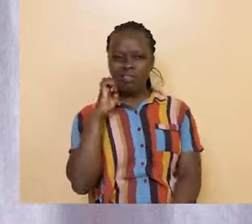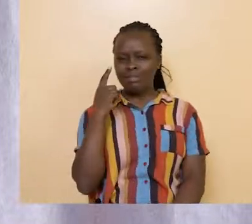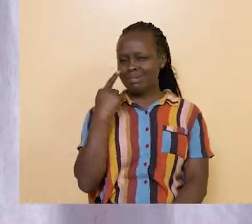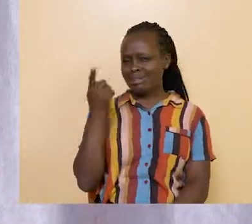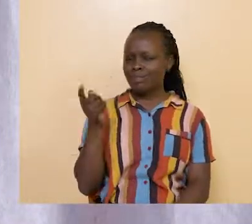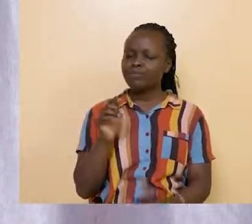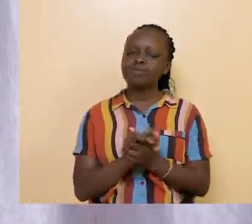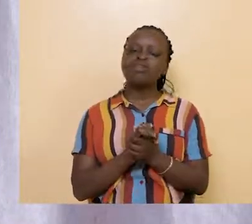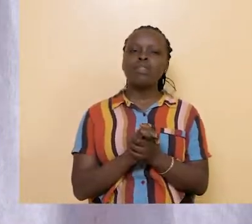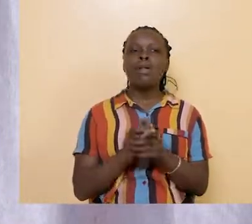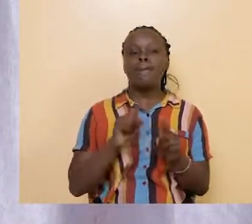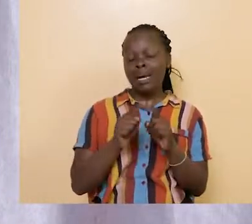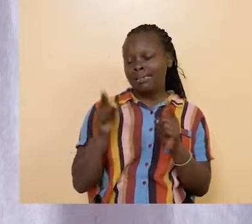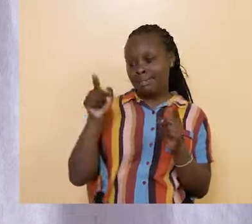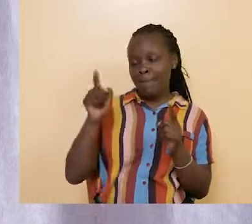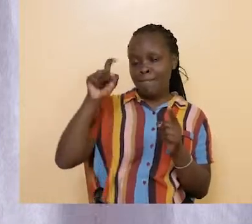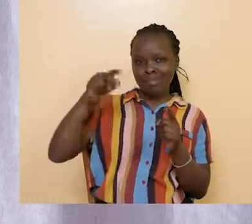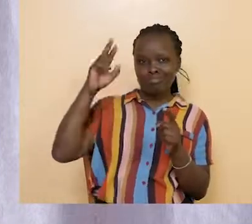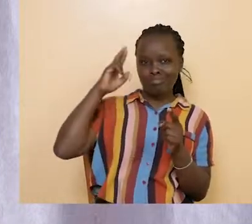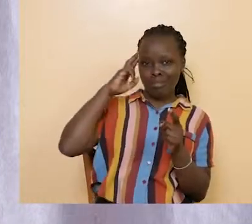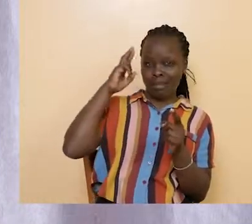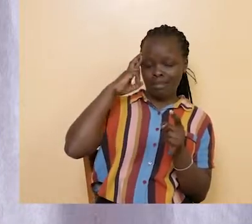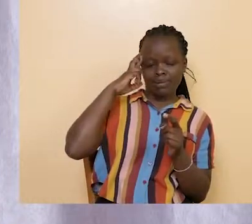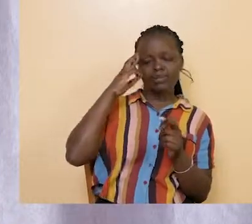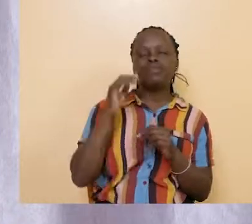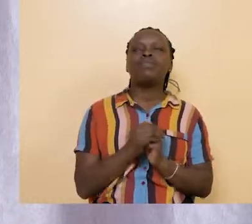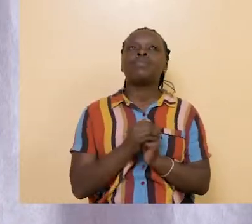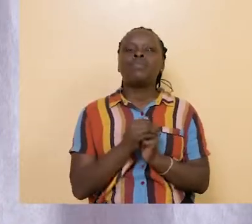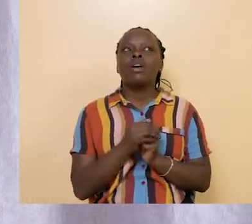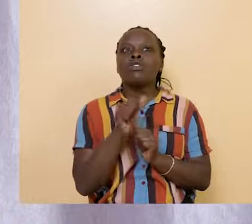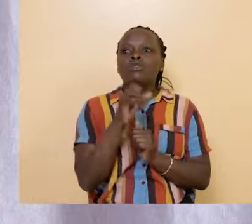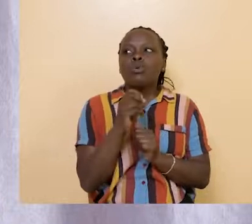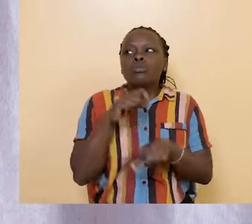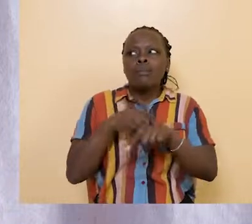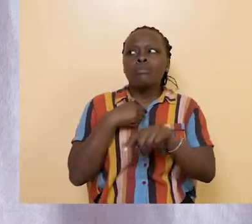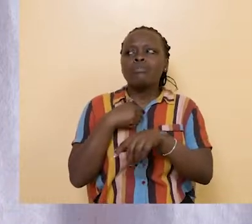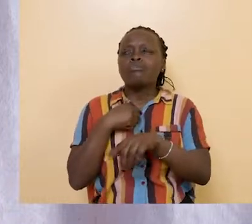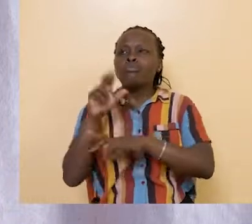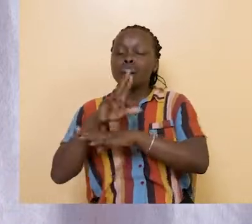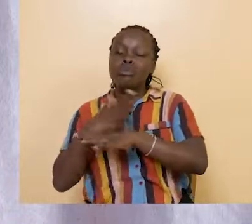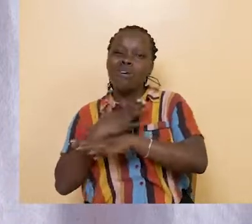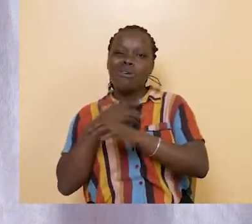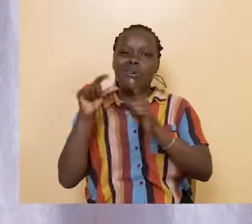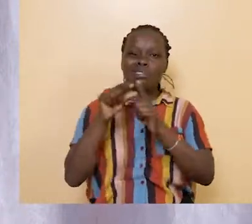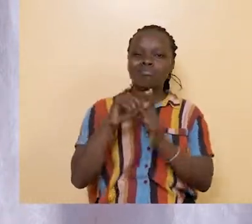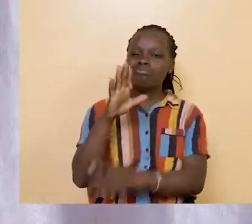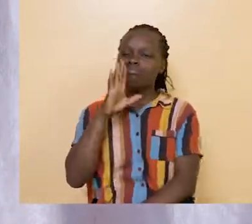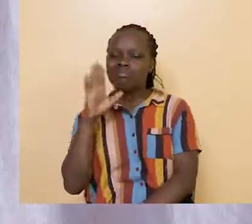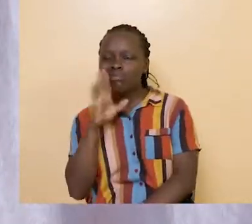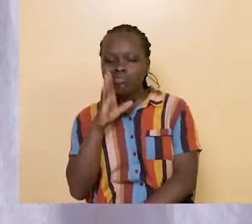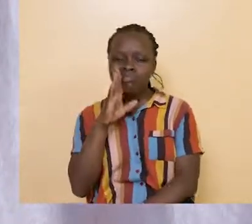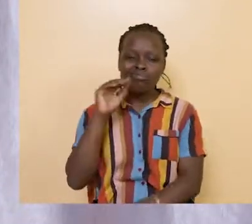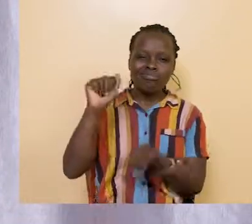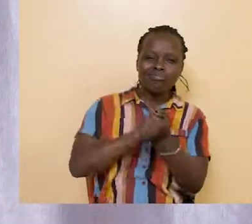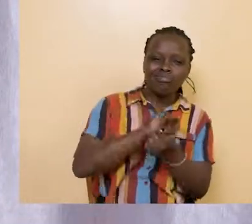given us and the declaration that is spoken over us as to who we are. And so when we use our words to gossip,